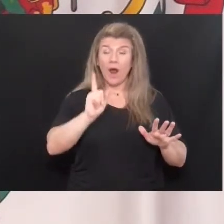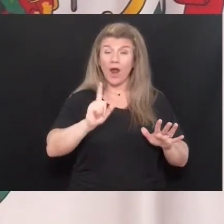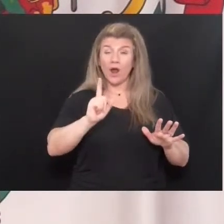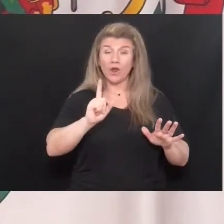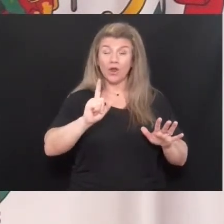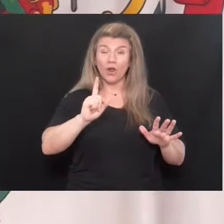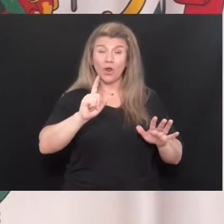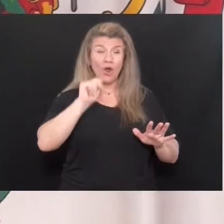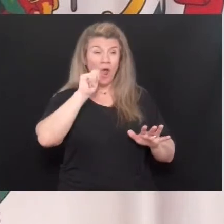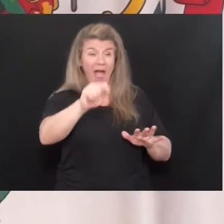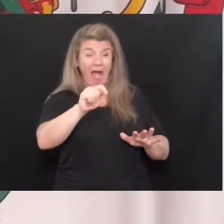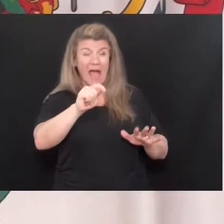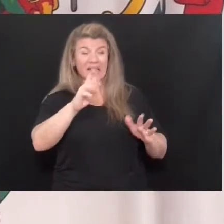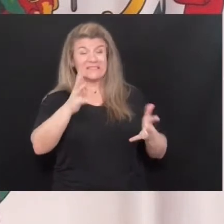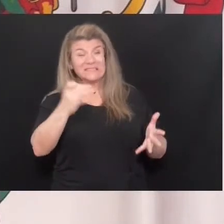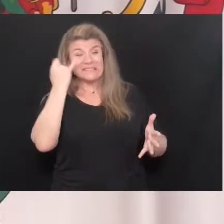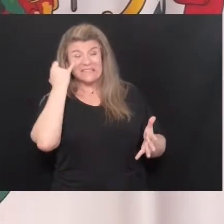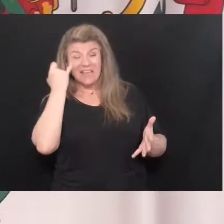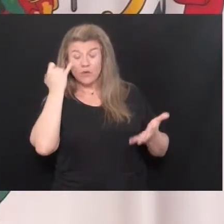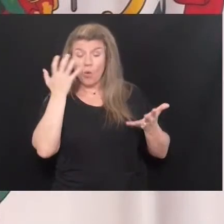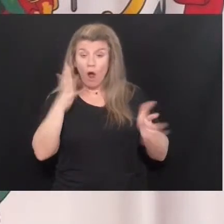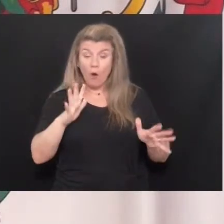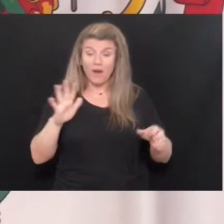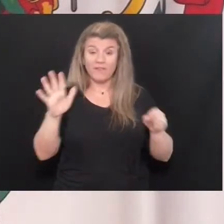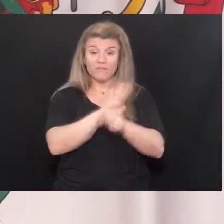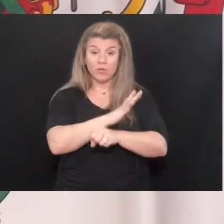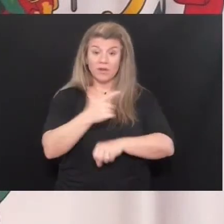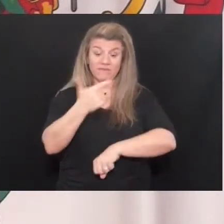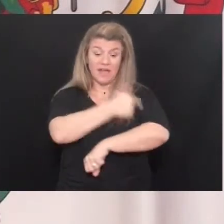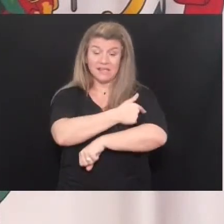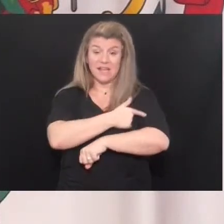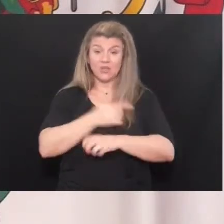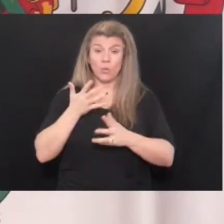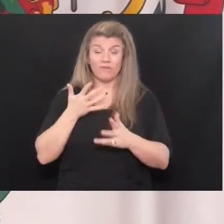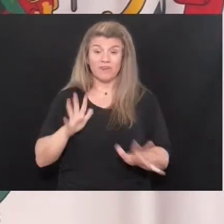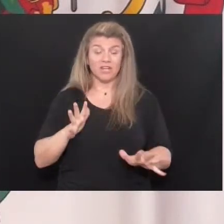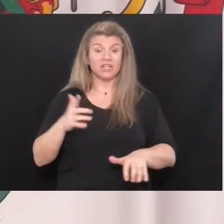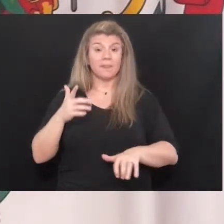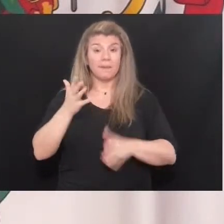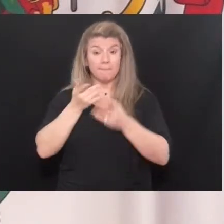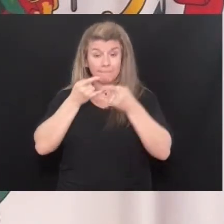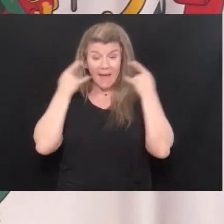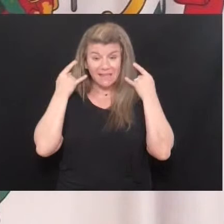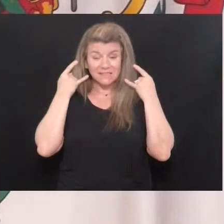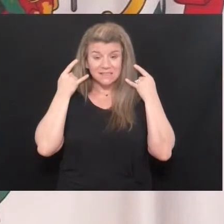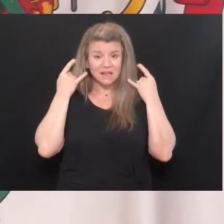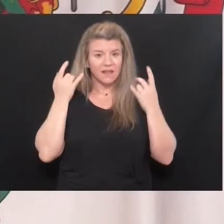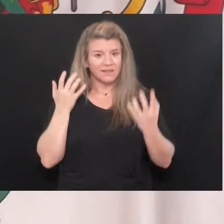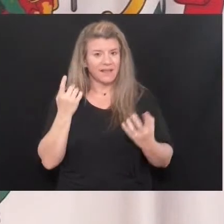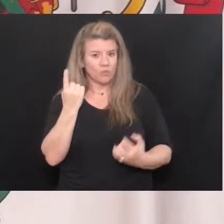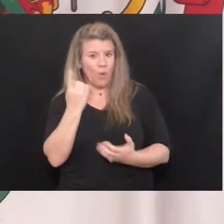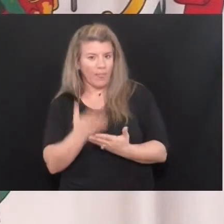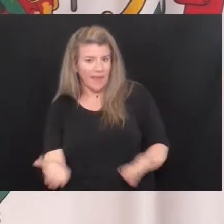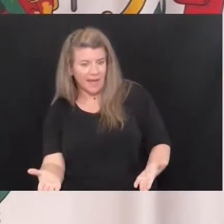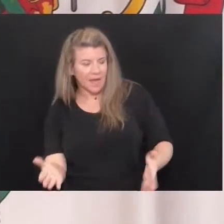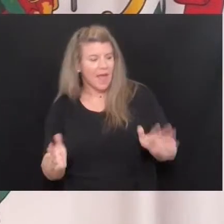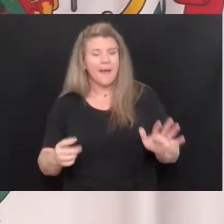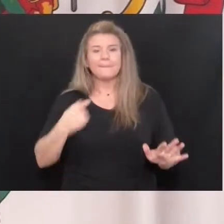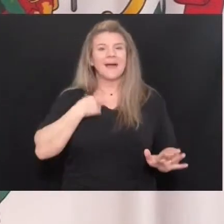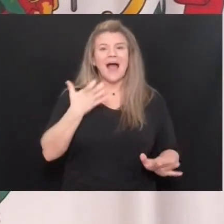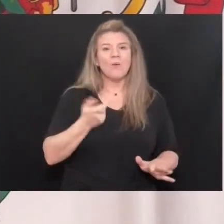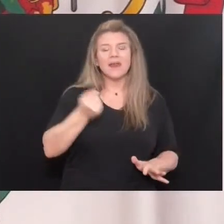fully vaccinated and everything, and we can get rid of these masks, that's one thing. But see, I'm wanting to get rid of the mask,